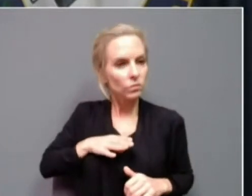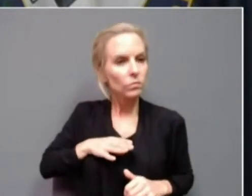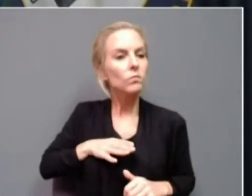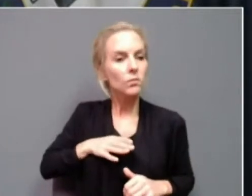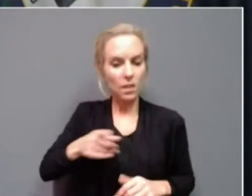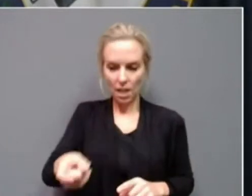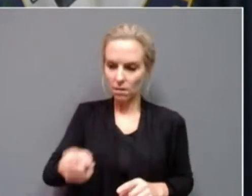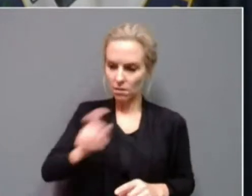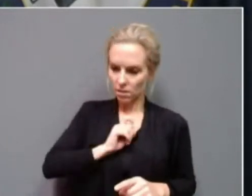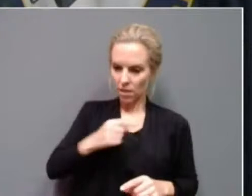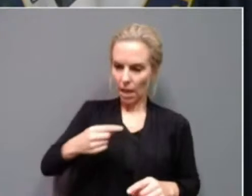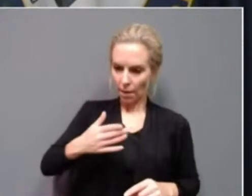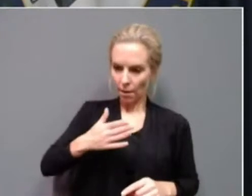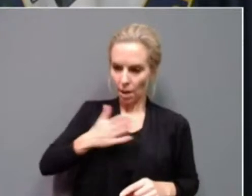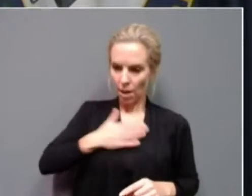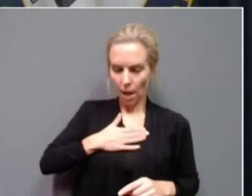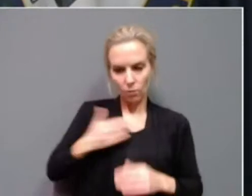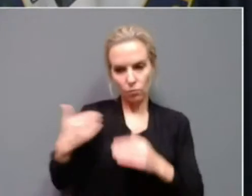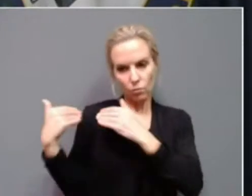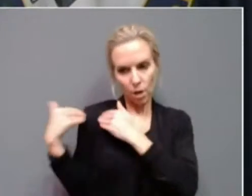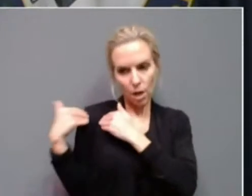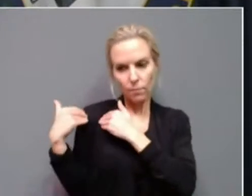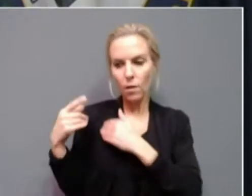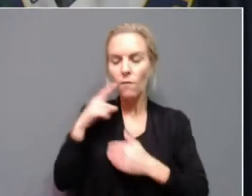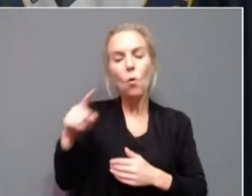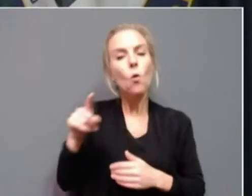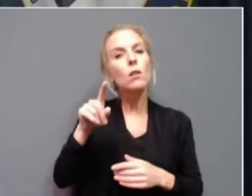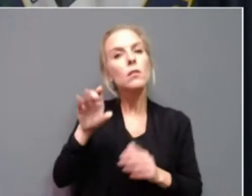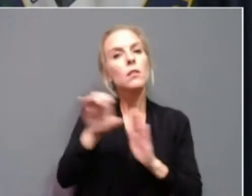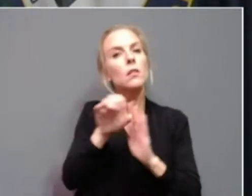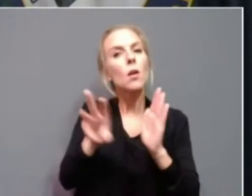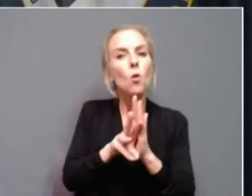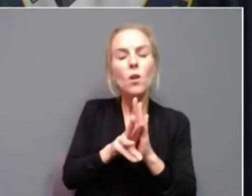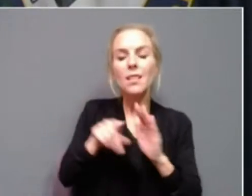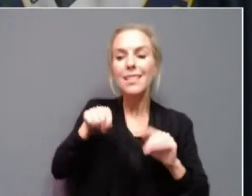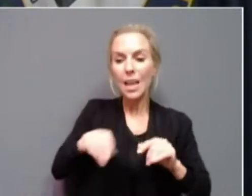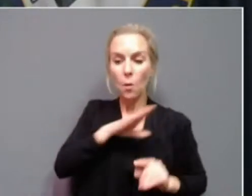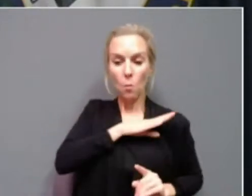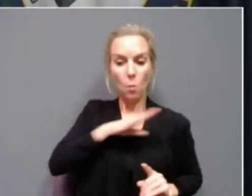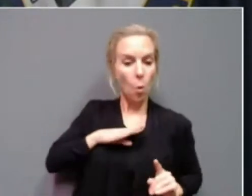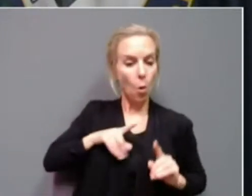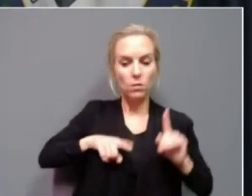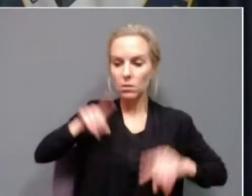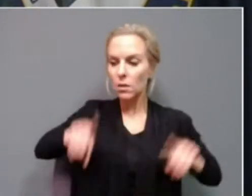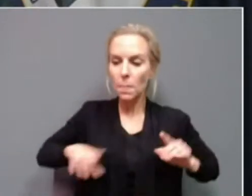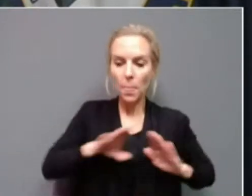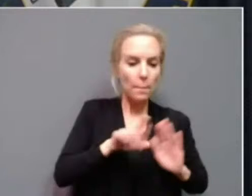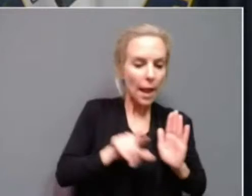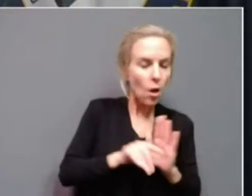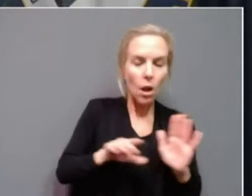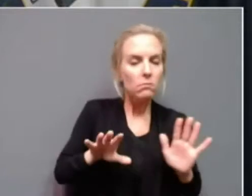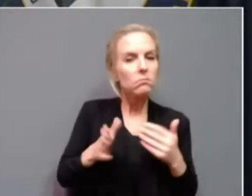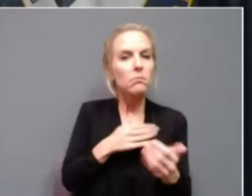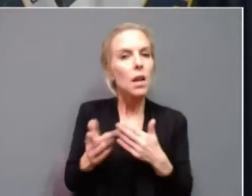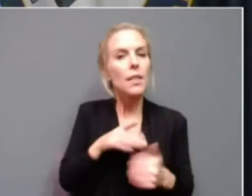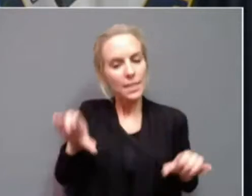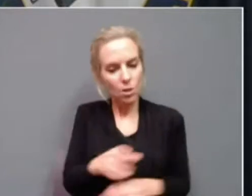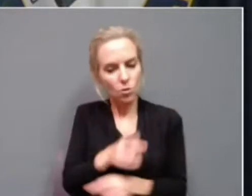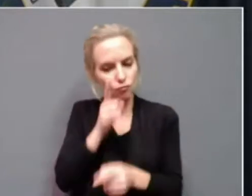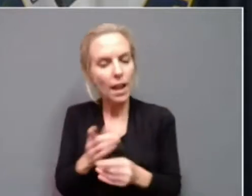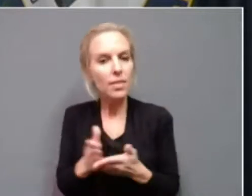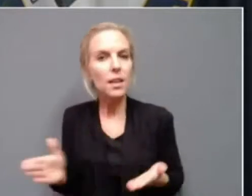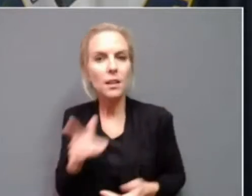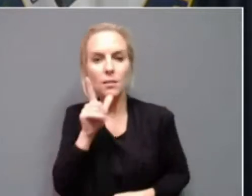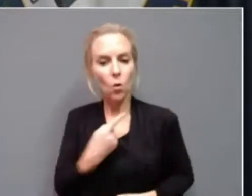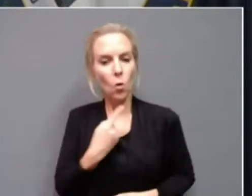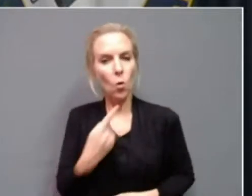in the Commonwealth, coming from all different places and all different backgrounds, did the right thing. So that'll mean that there's not just the executive